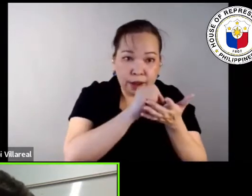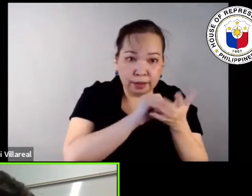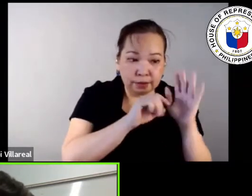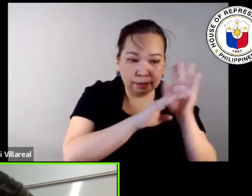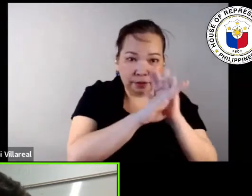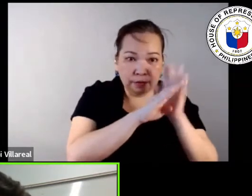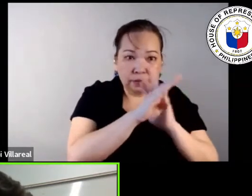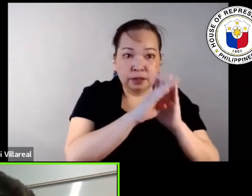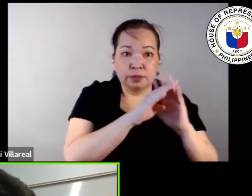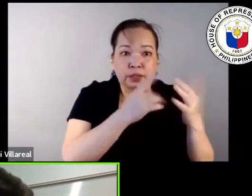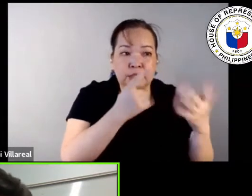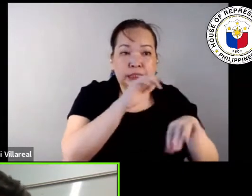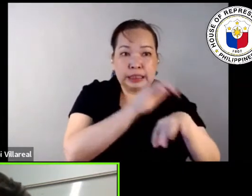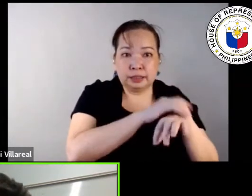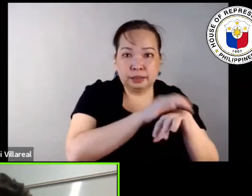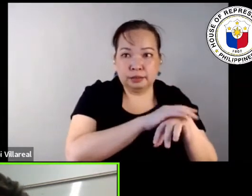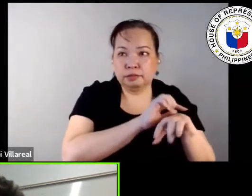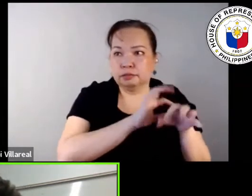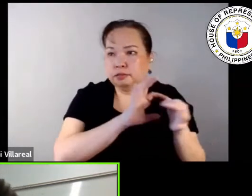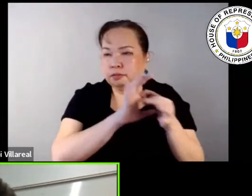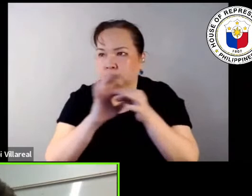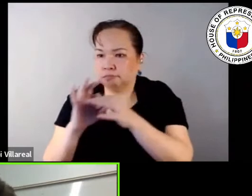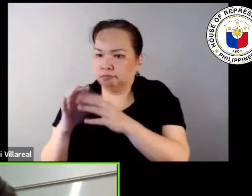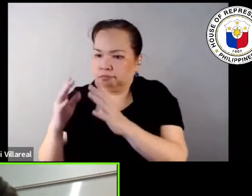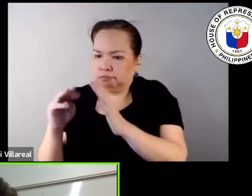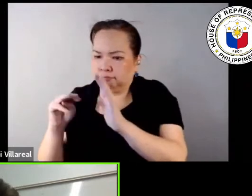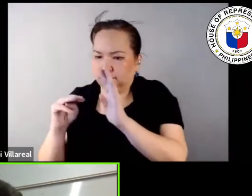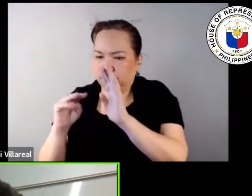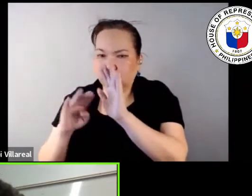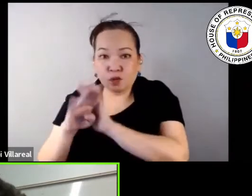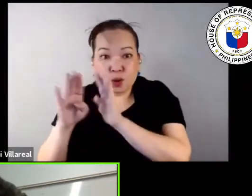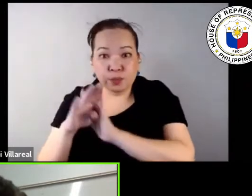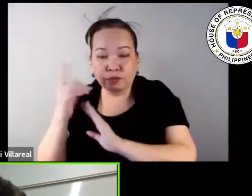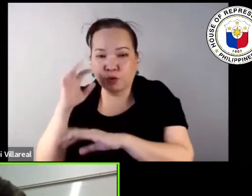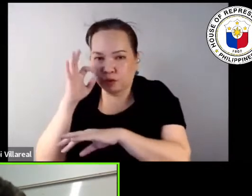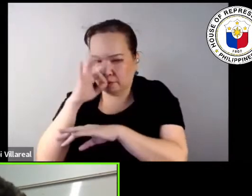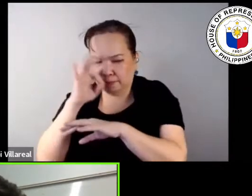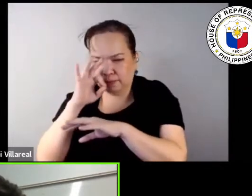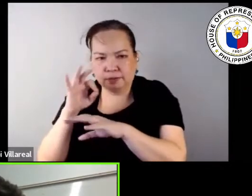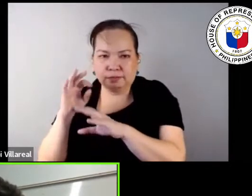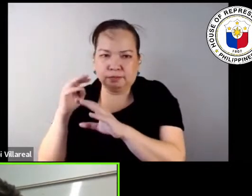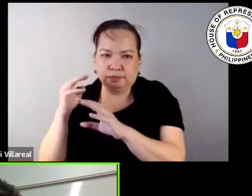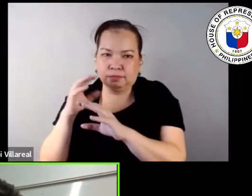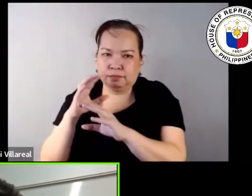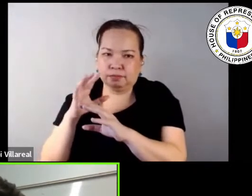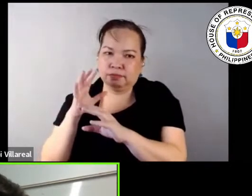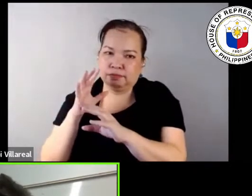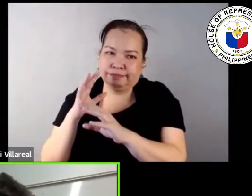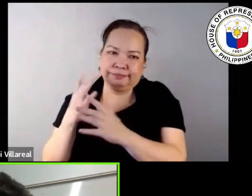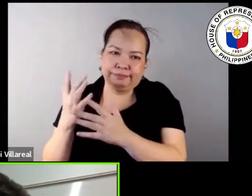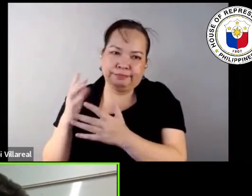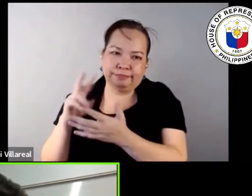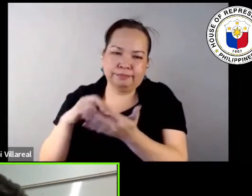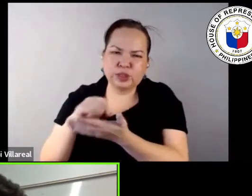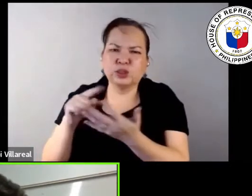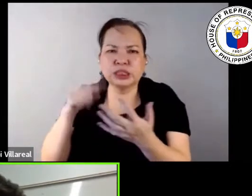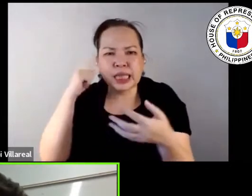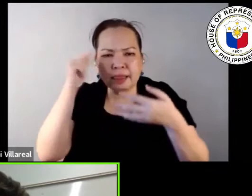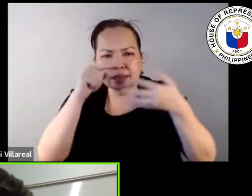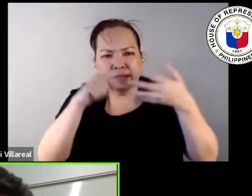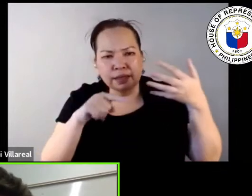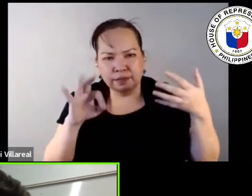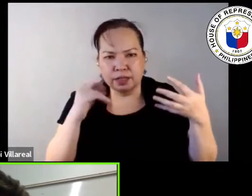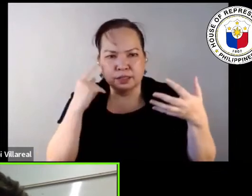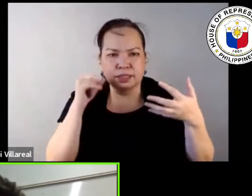mother tongue, English, and Filipino. So we must consider these other factors when we evaluate the success of